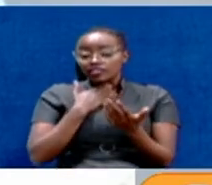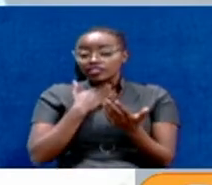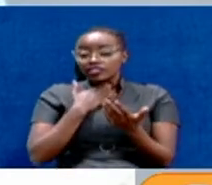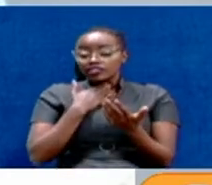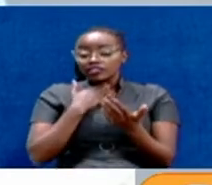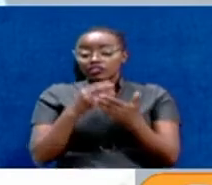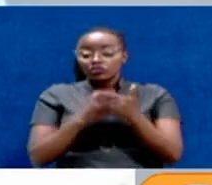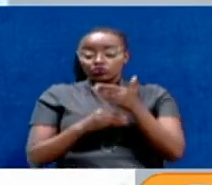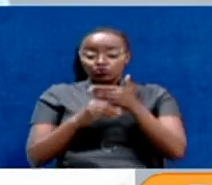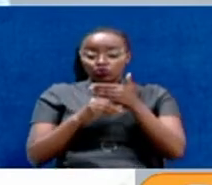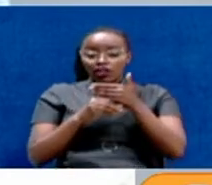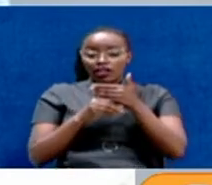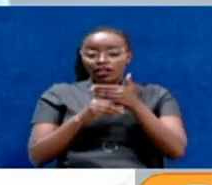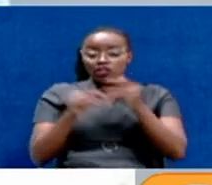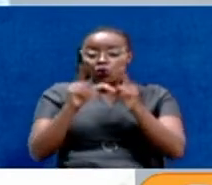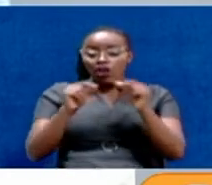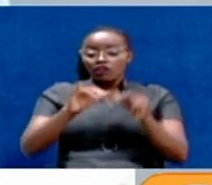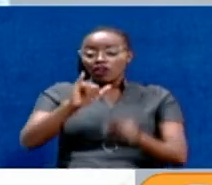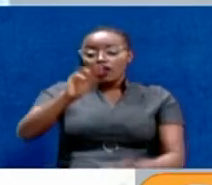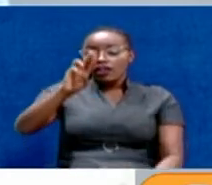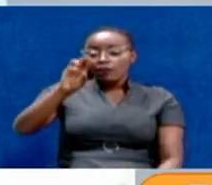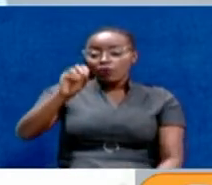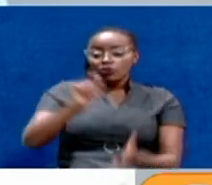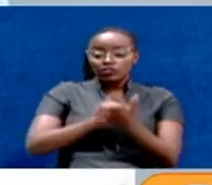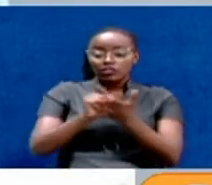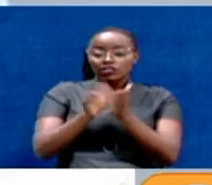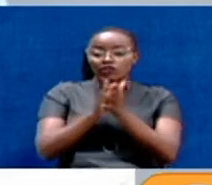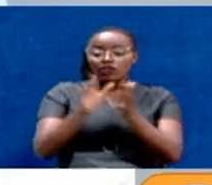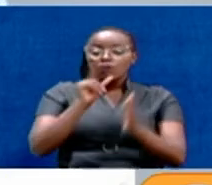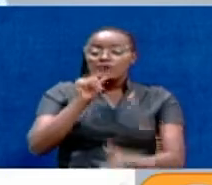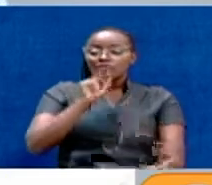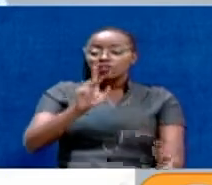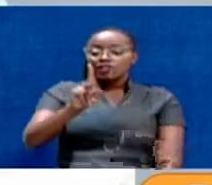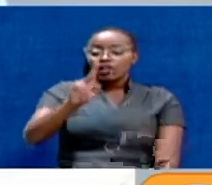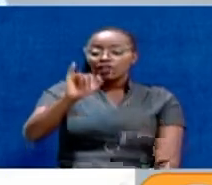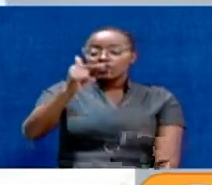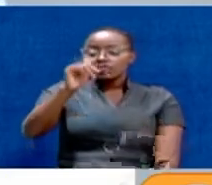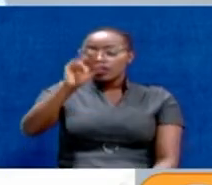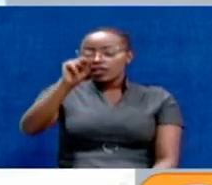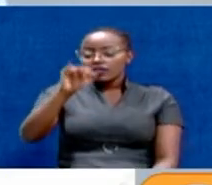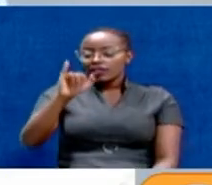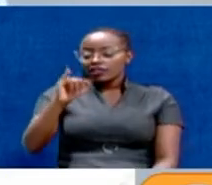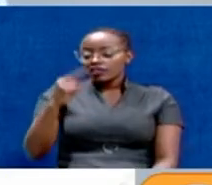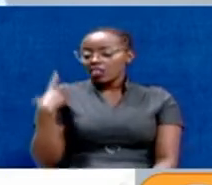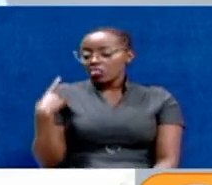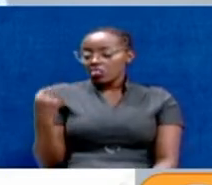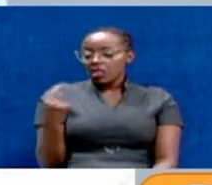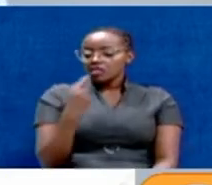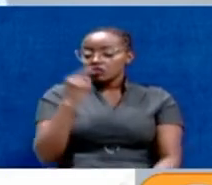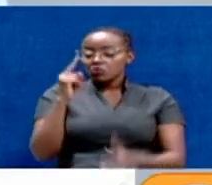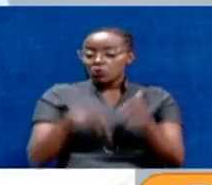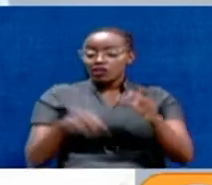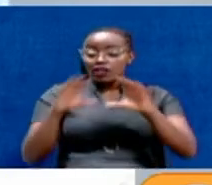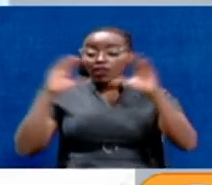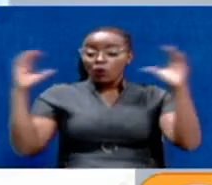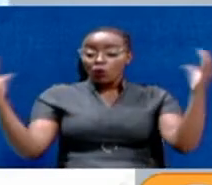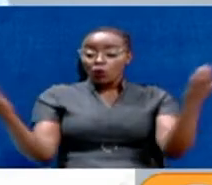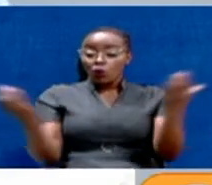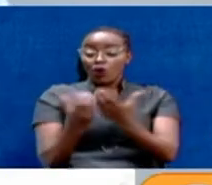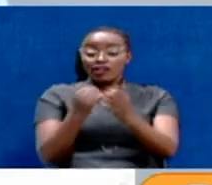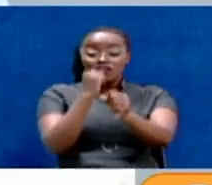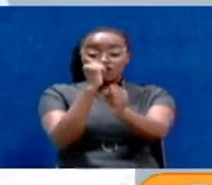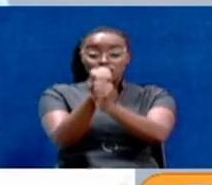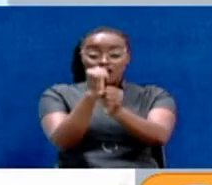the words of IMO Secretary General, Mr. Kitan, who recently said that the world could